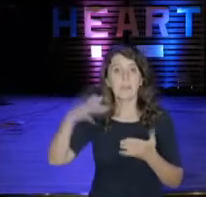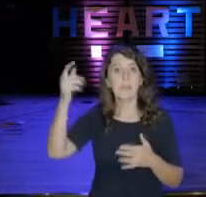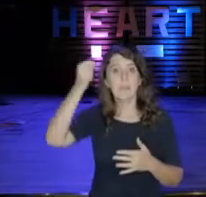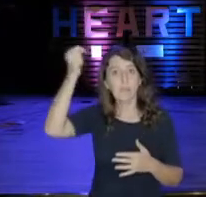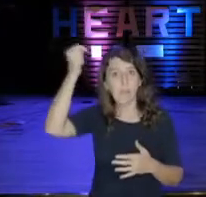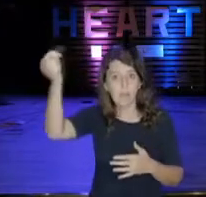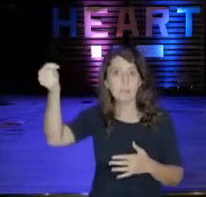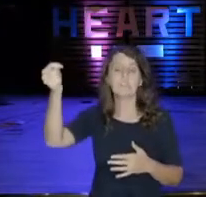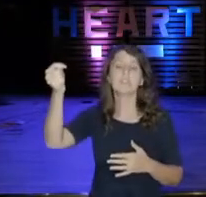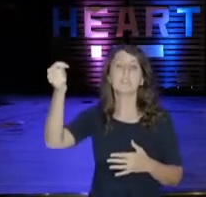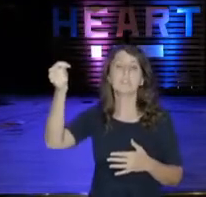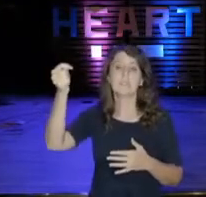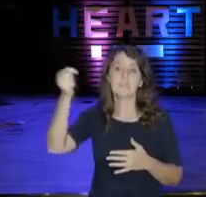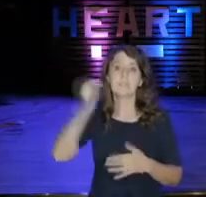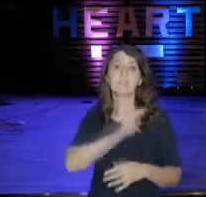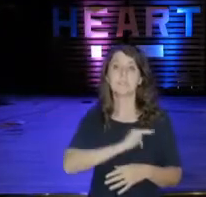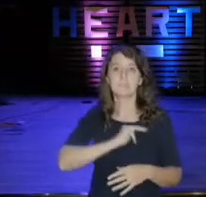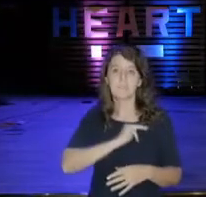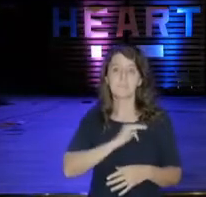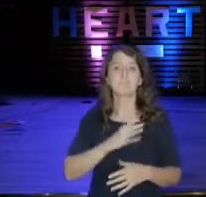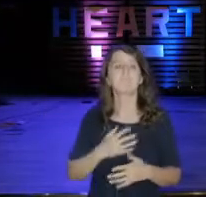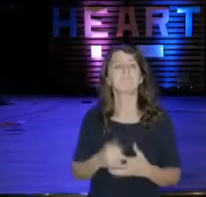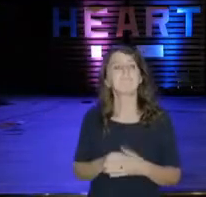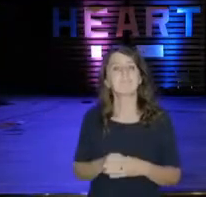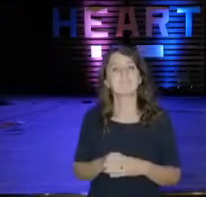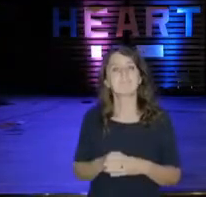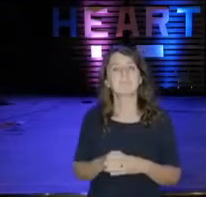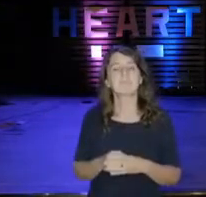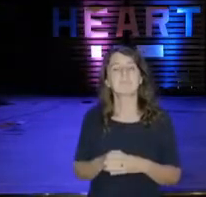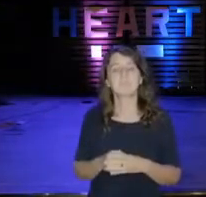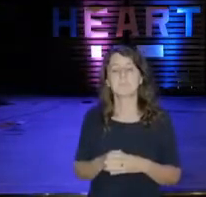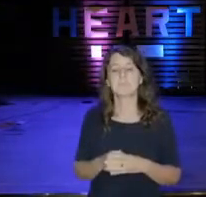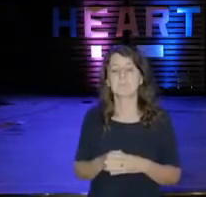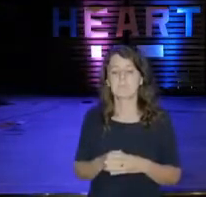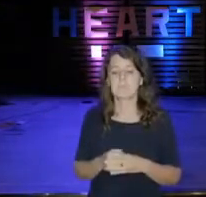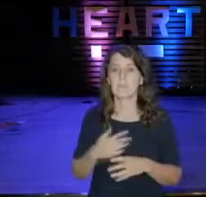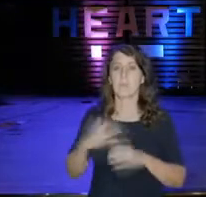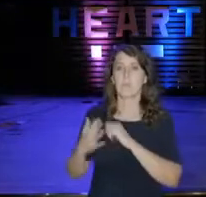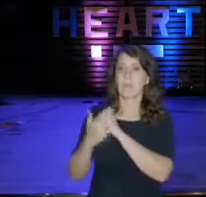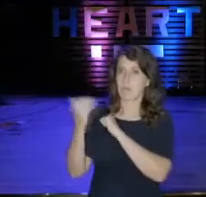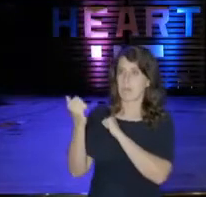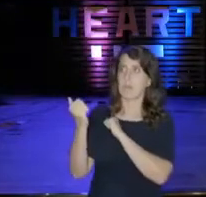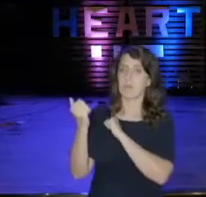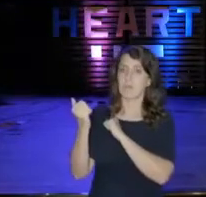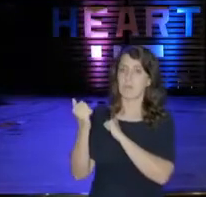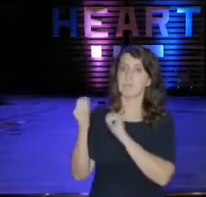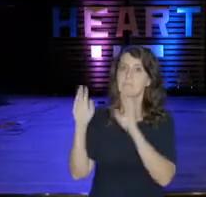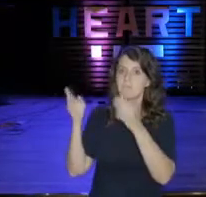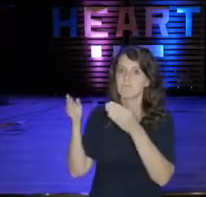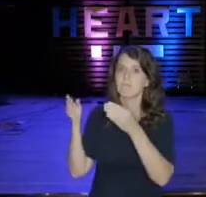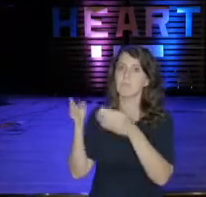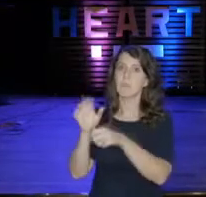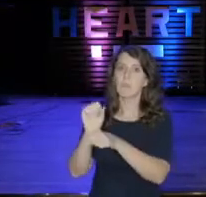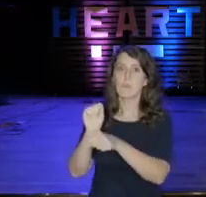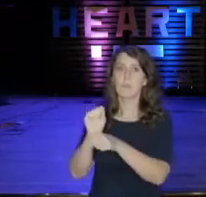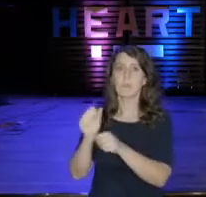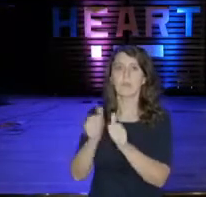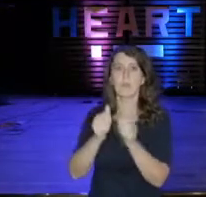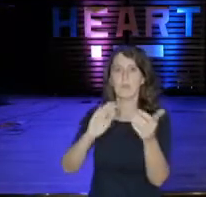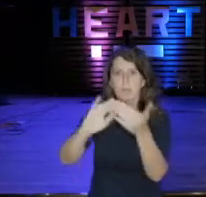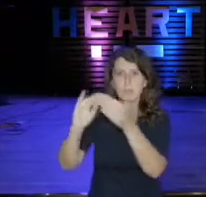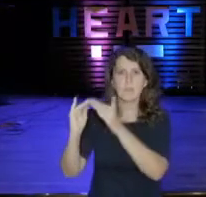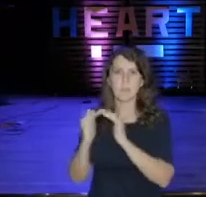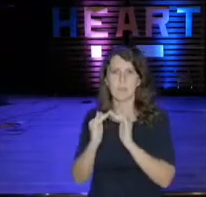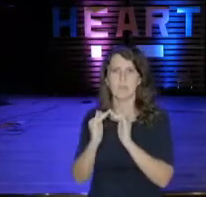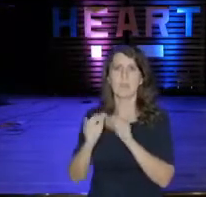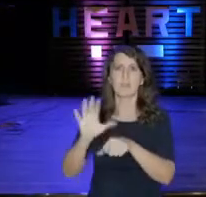and ministry, and I really found, I think my calling is working with like community